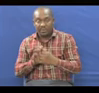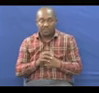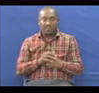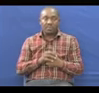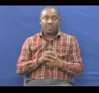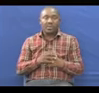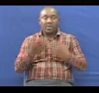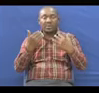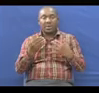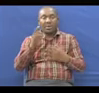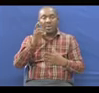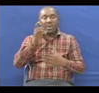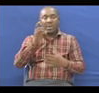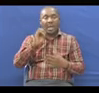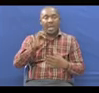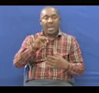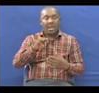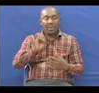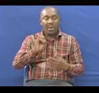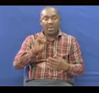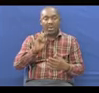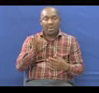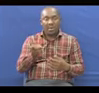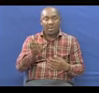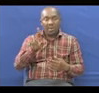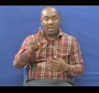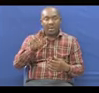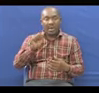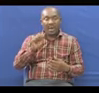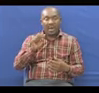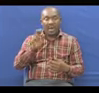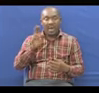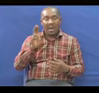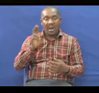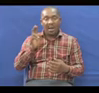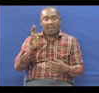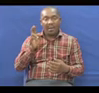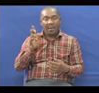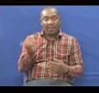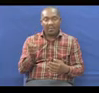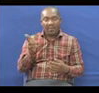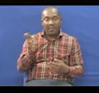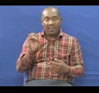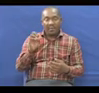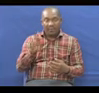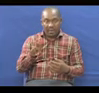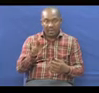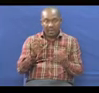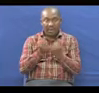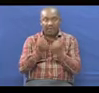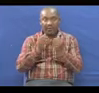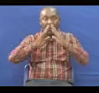may establish the so-called a population pyramid. So it is through having of age and sex